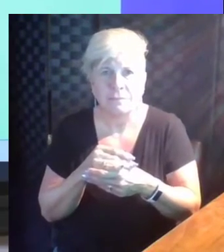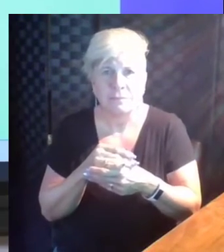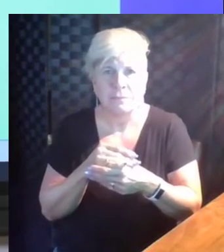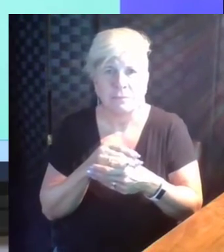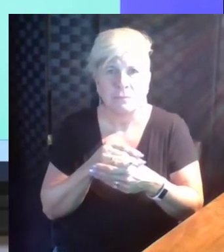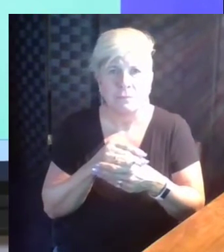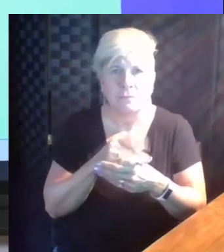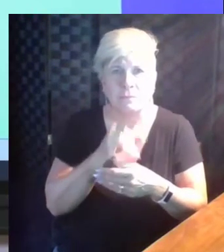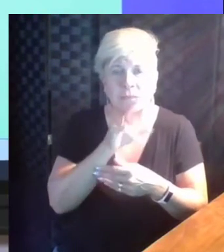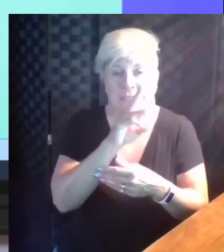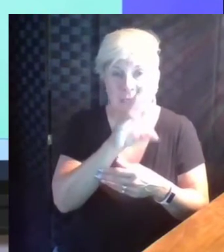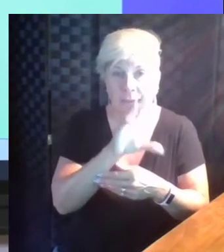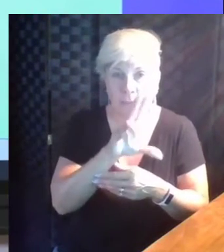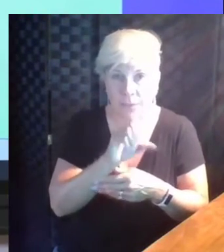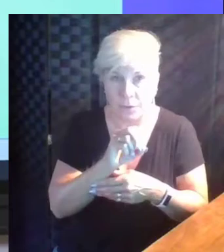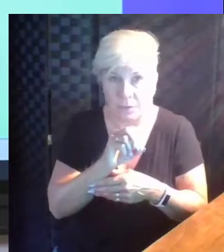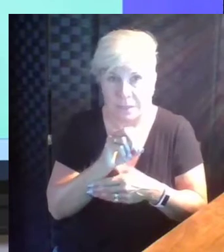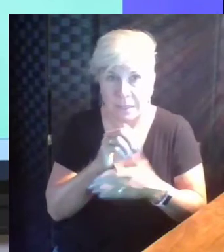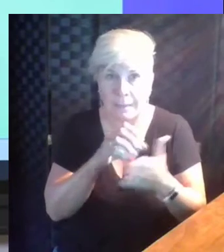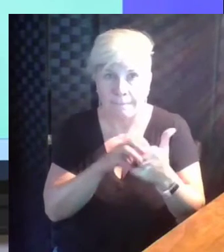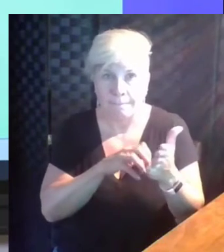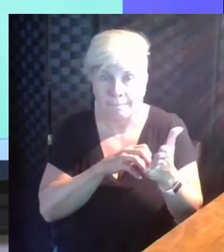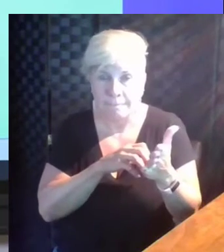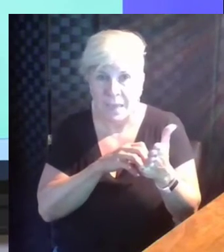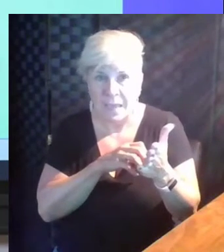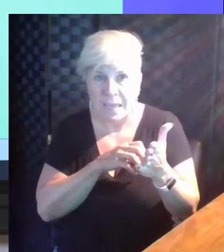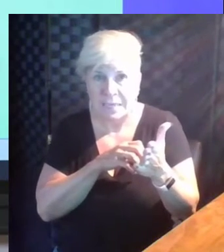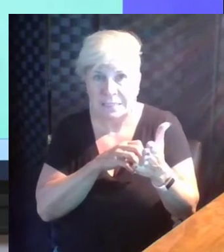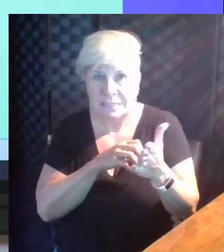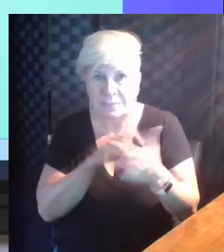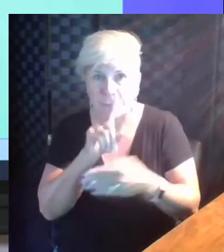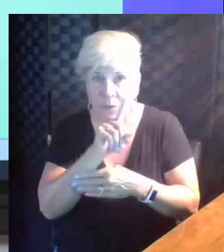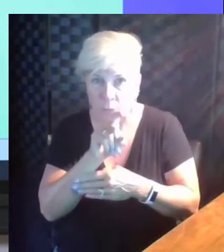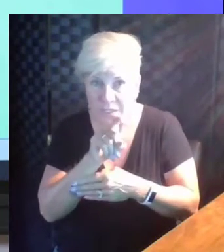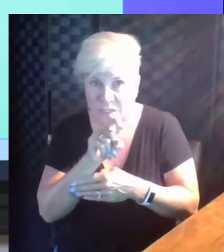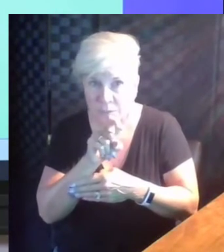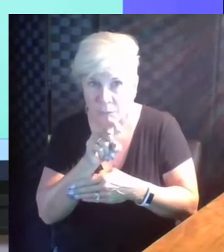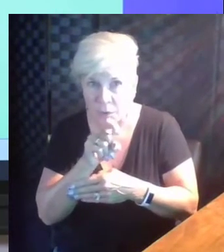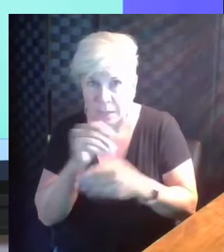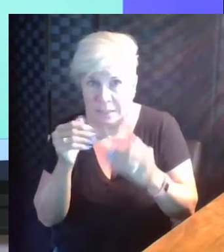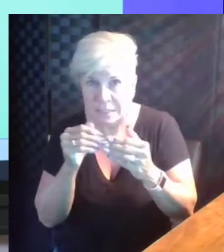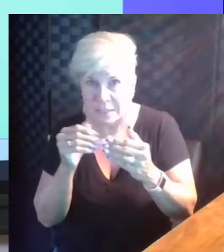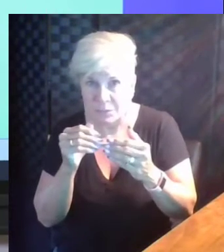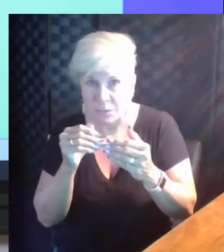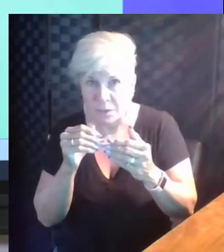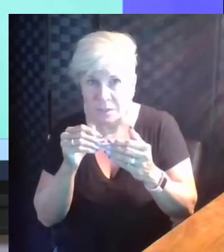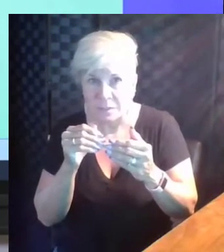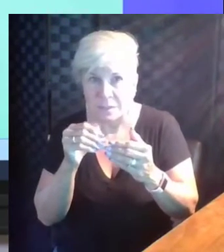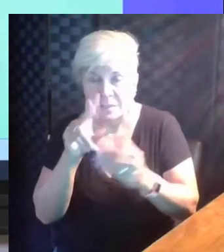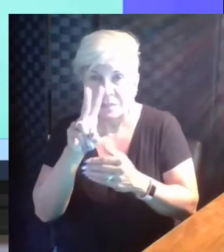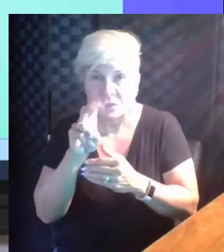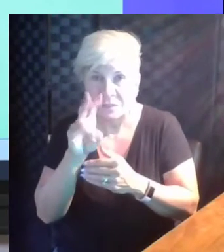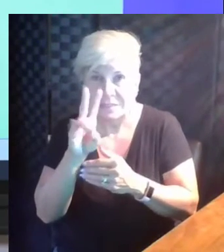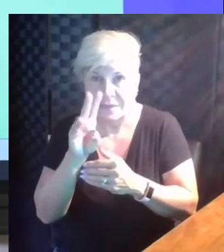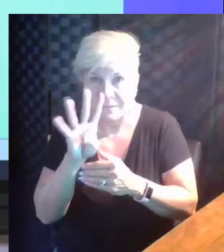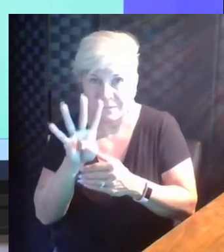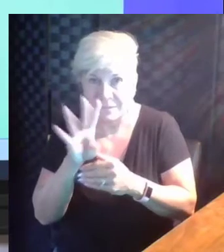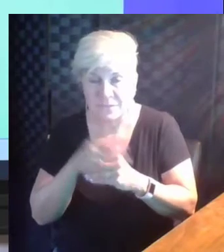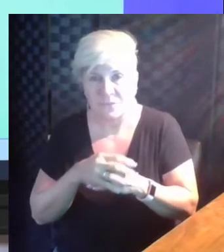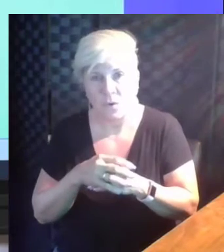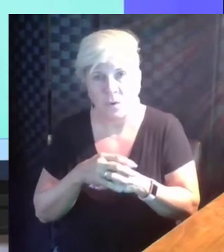Okay. Well, 630 minus my question mark, my unknown, is going to give